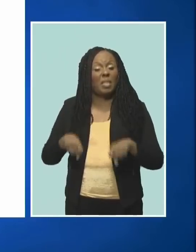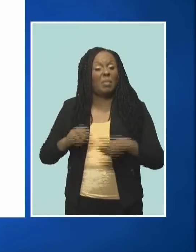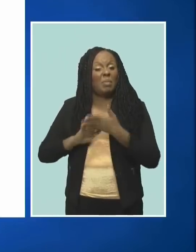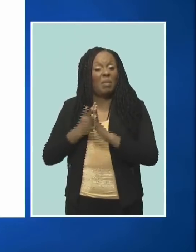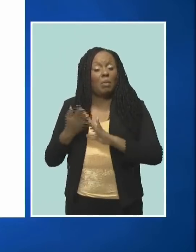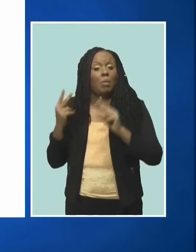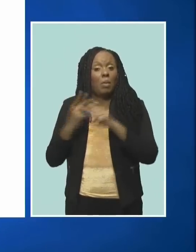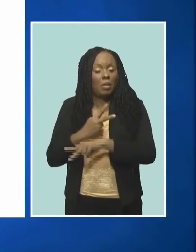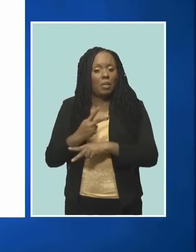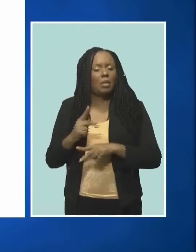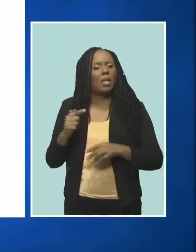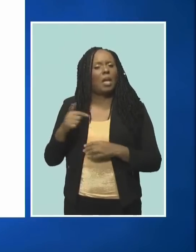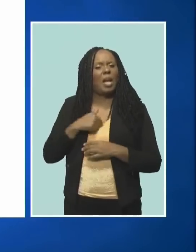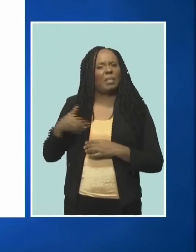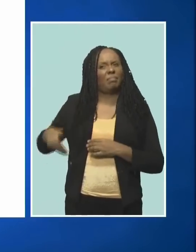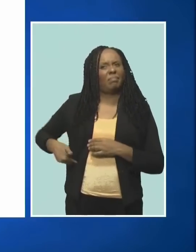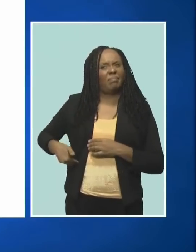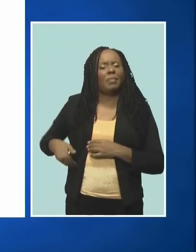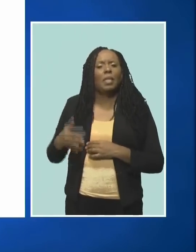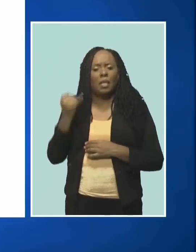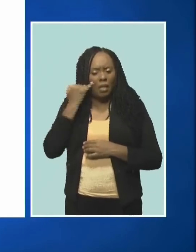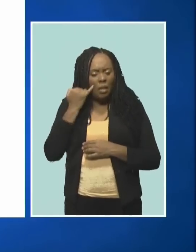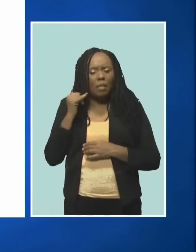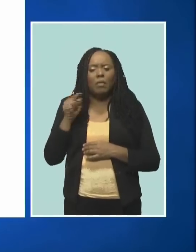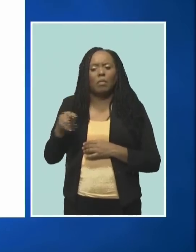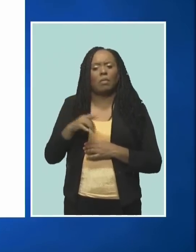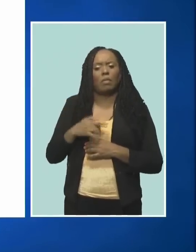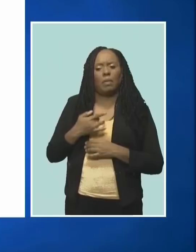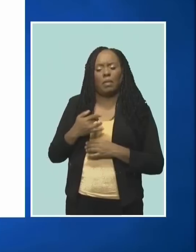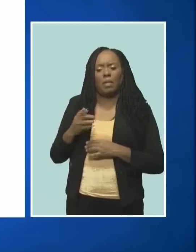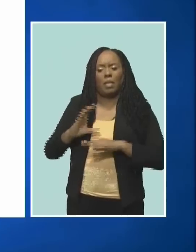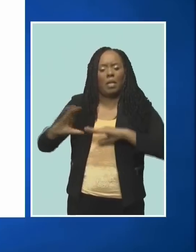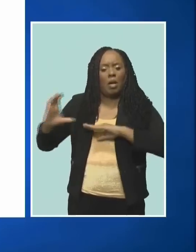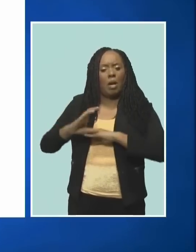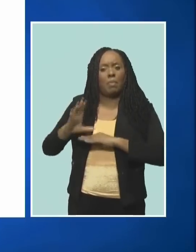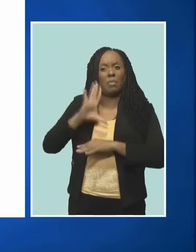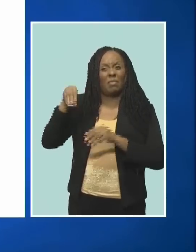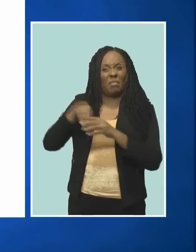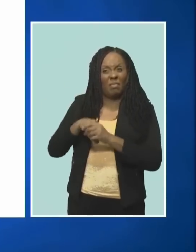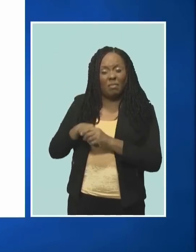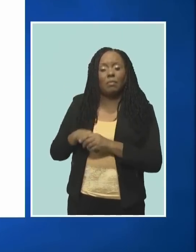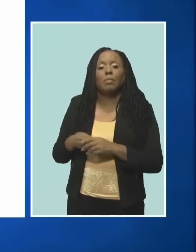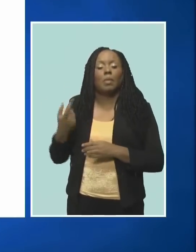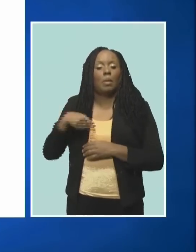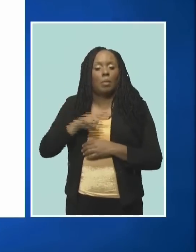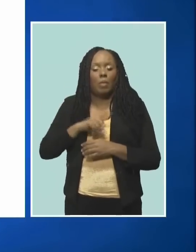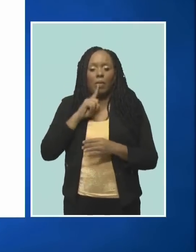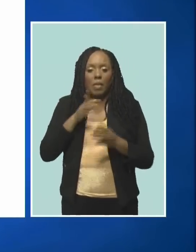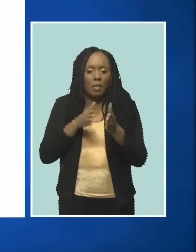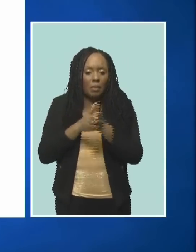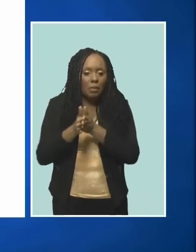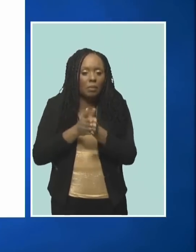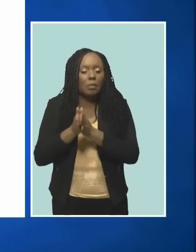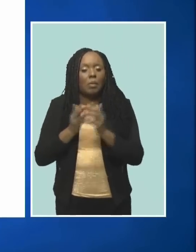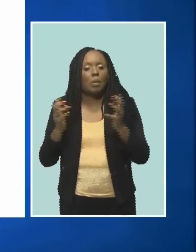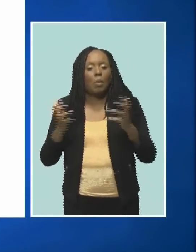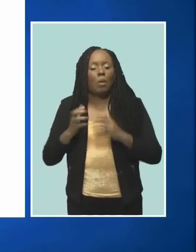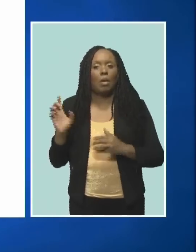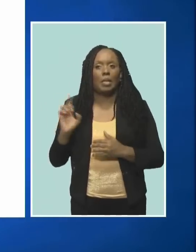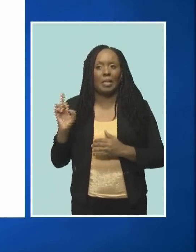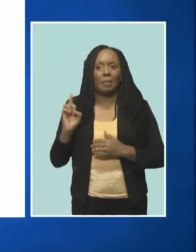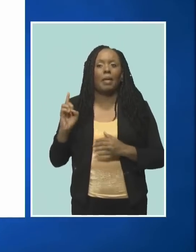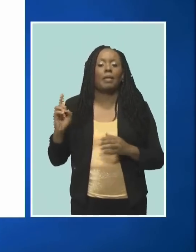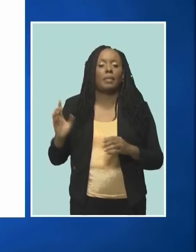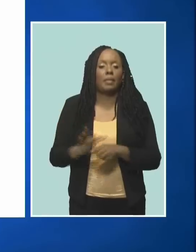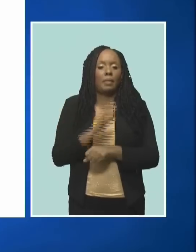So my sense is that if you view us as part of the world, yes, definitely we are looking towards a democratic victory